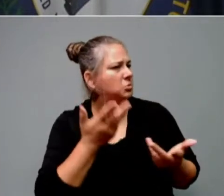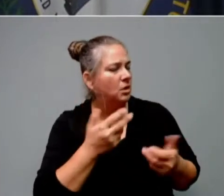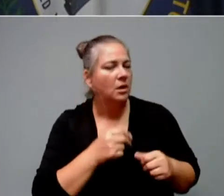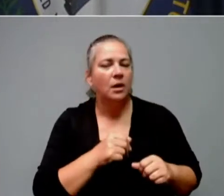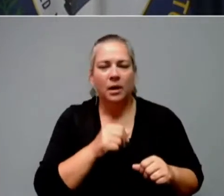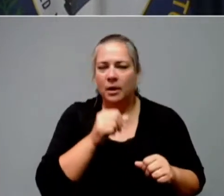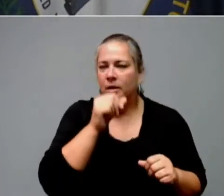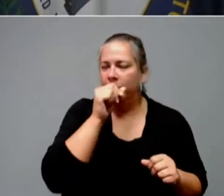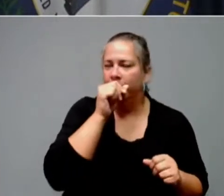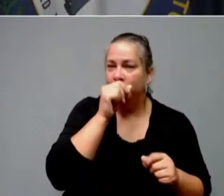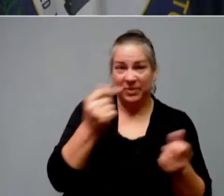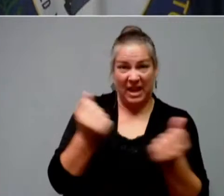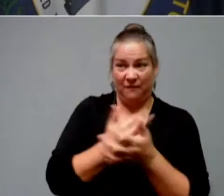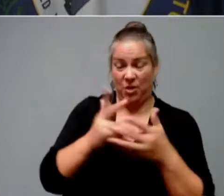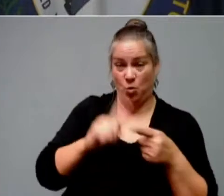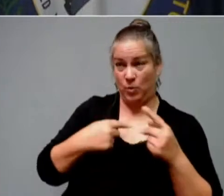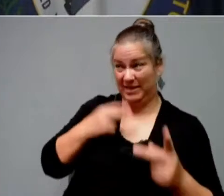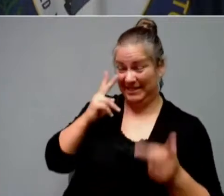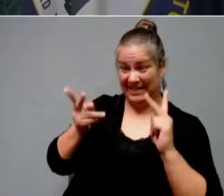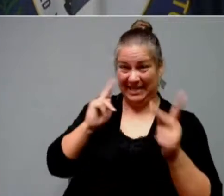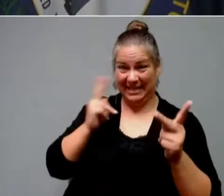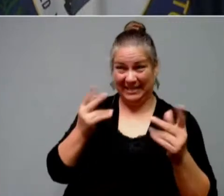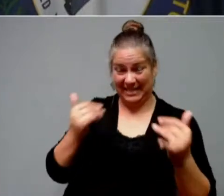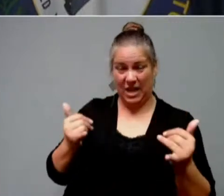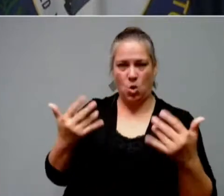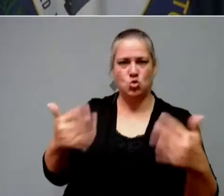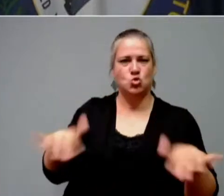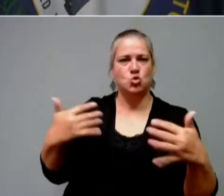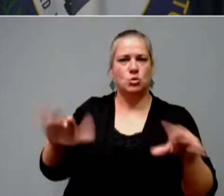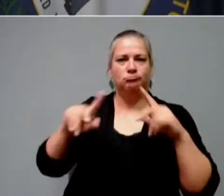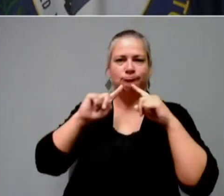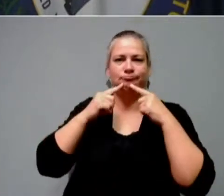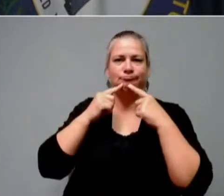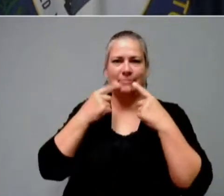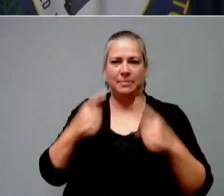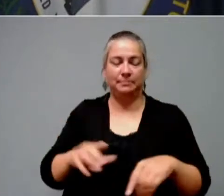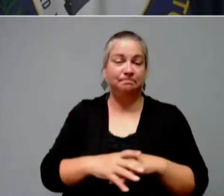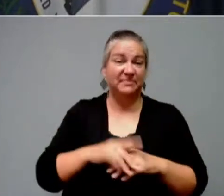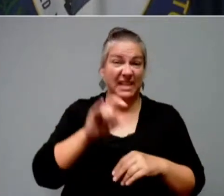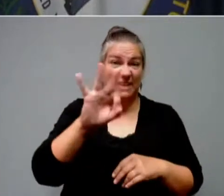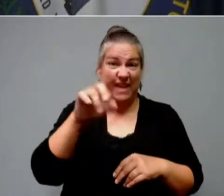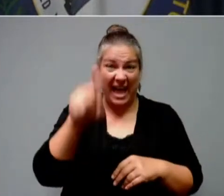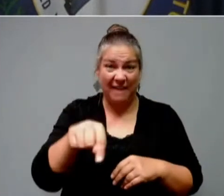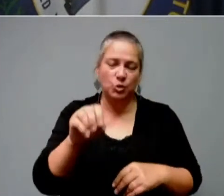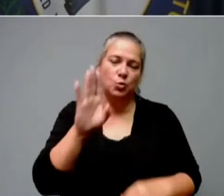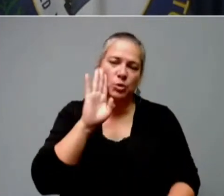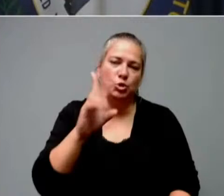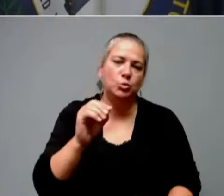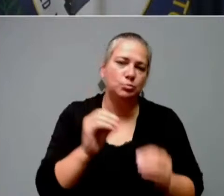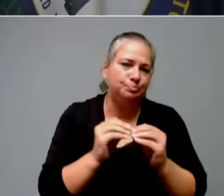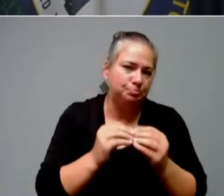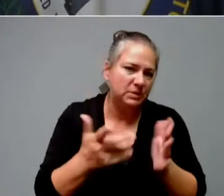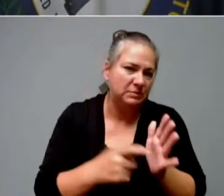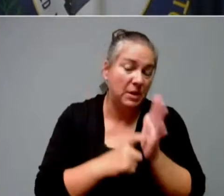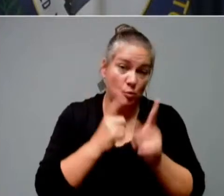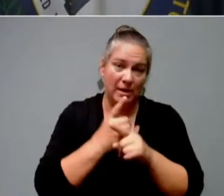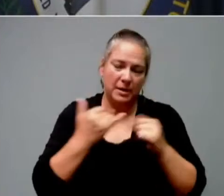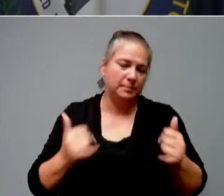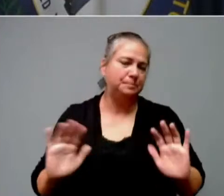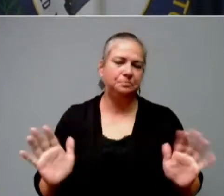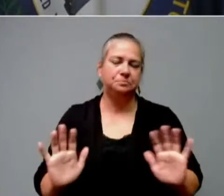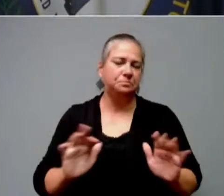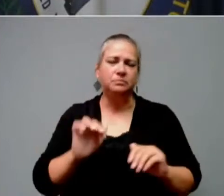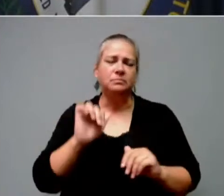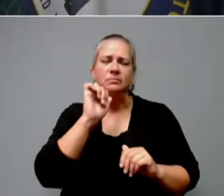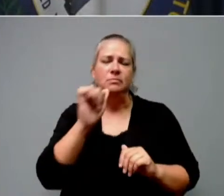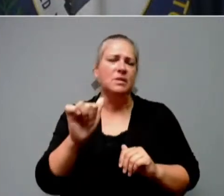everything we're seeing is alarming. And that means if we have to, we'll take additional steps. At this time, those steps certainly would not include